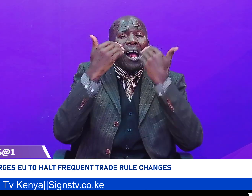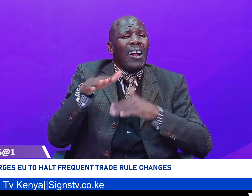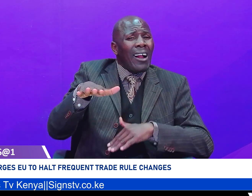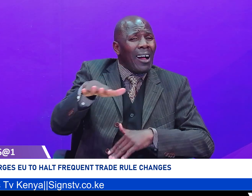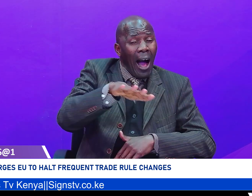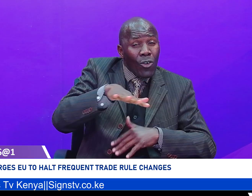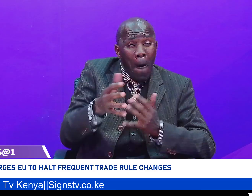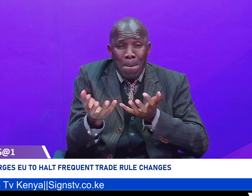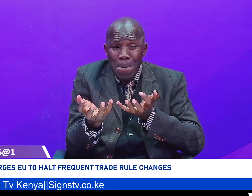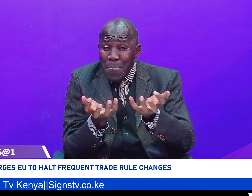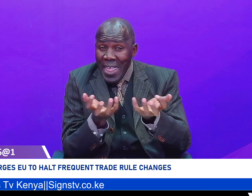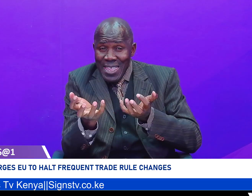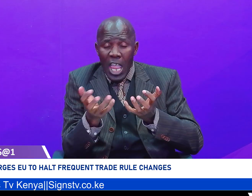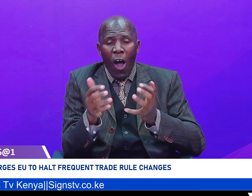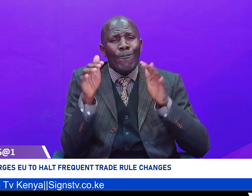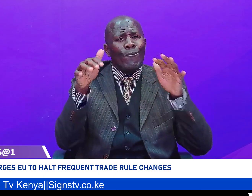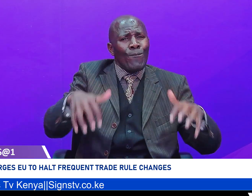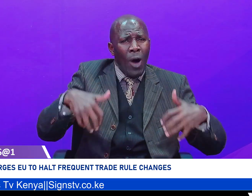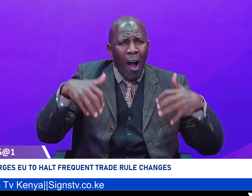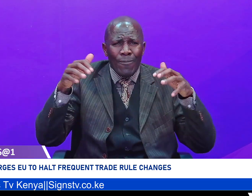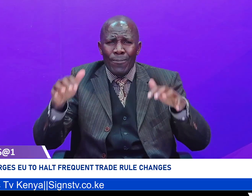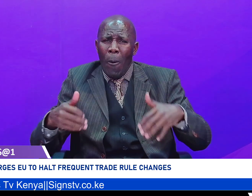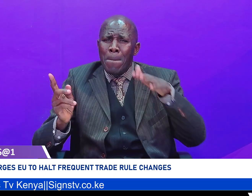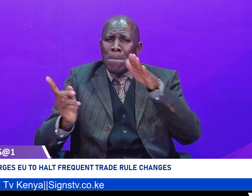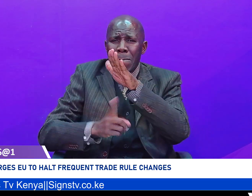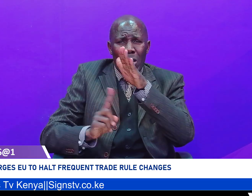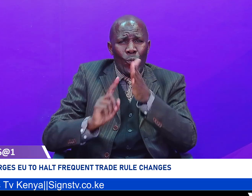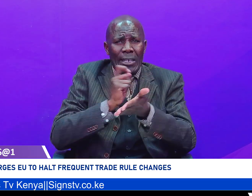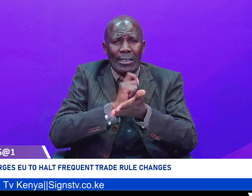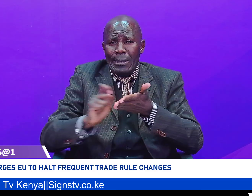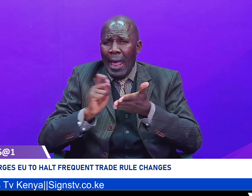requirements are straining local businesses.